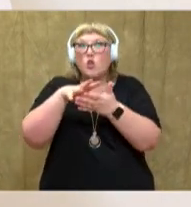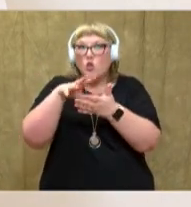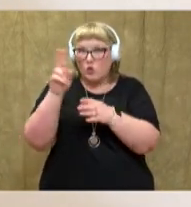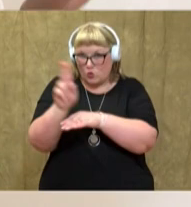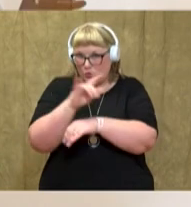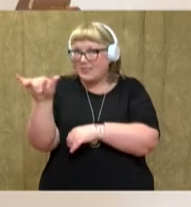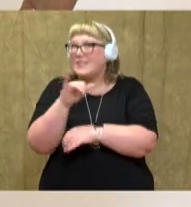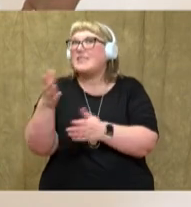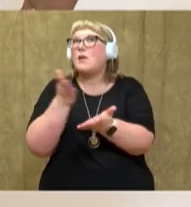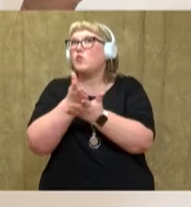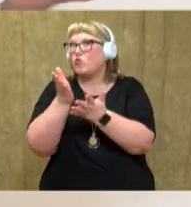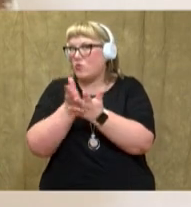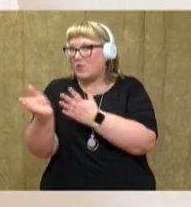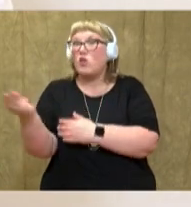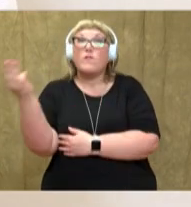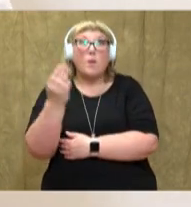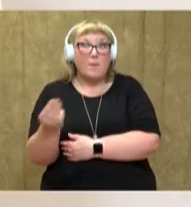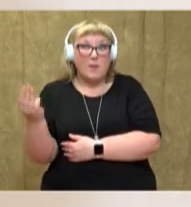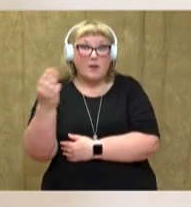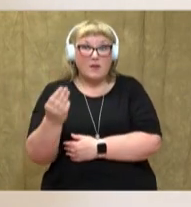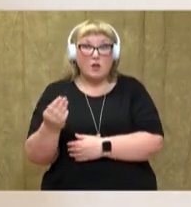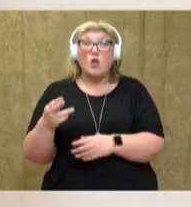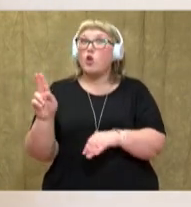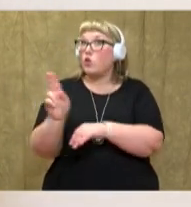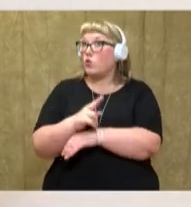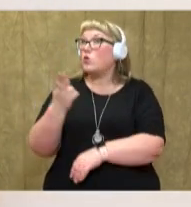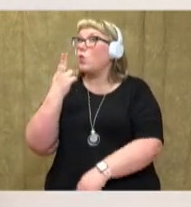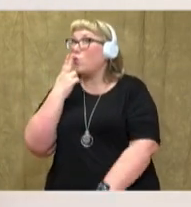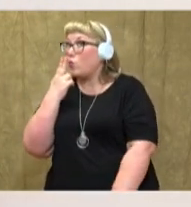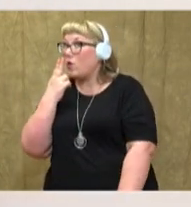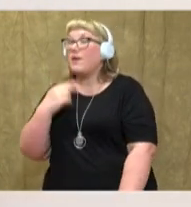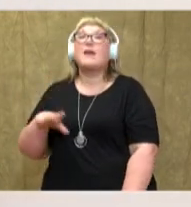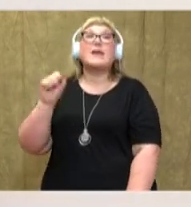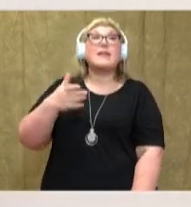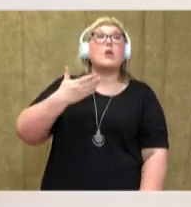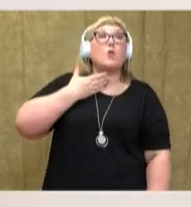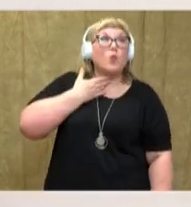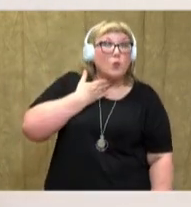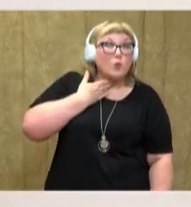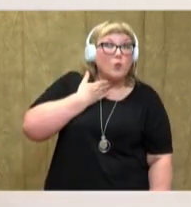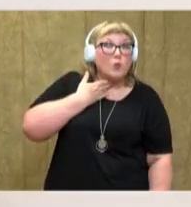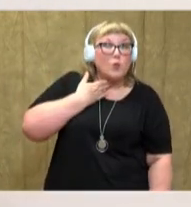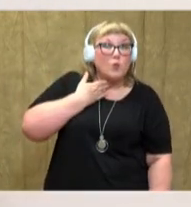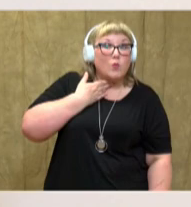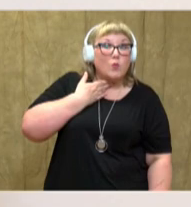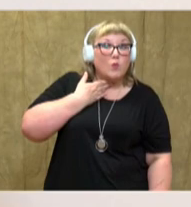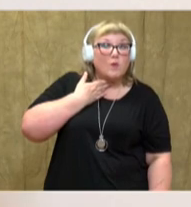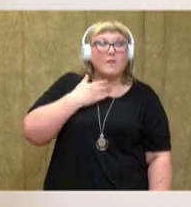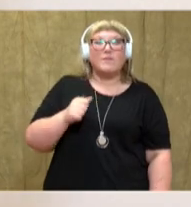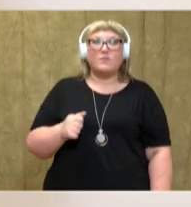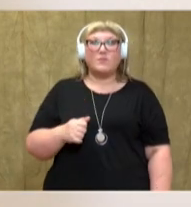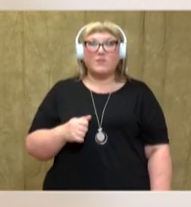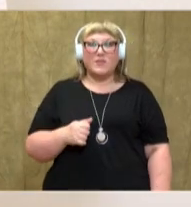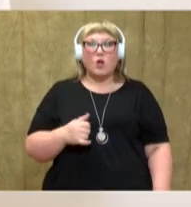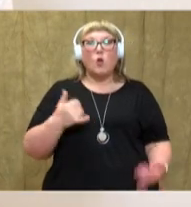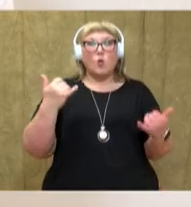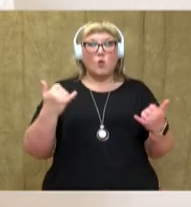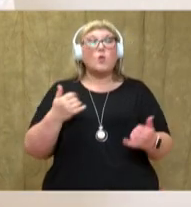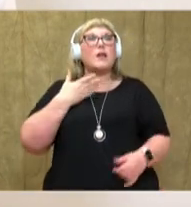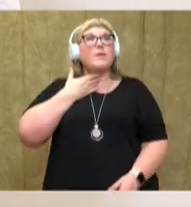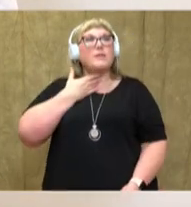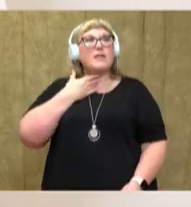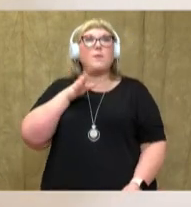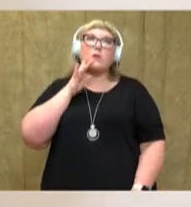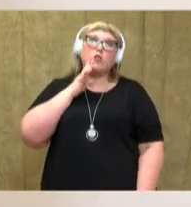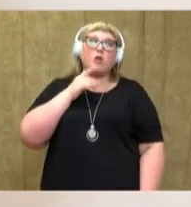Monday, using your two fingers. And also, don't forget, you can also place your hands here on your vocal cords. See, right now as I'm